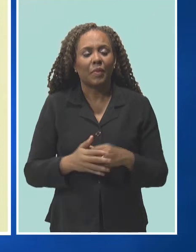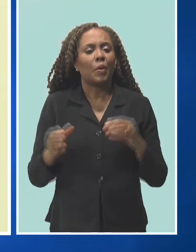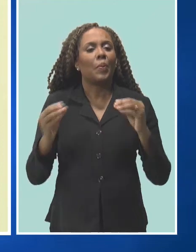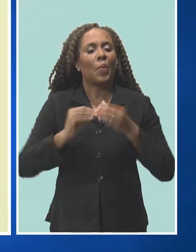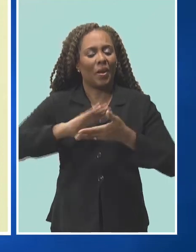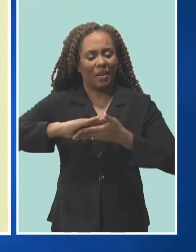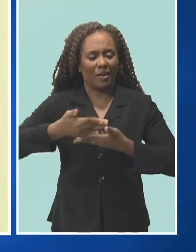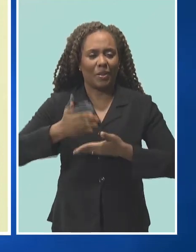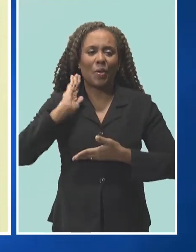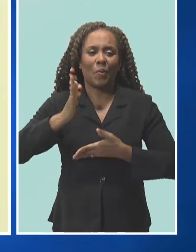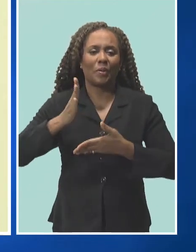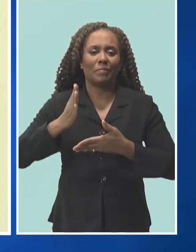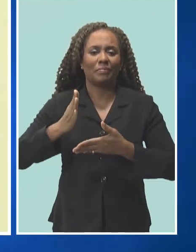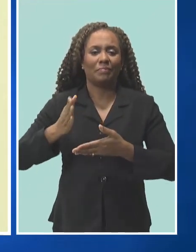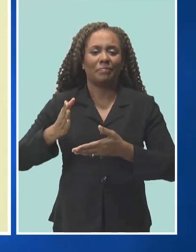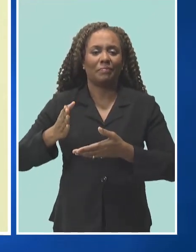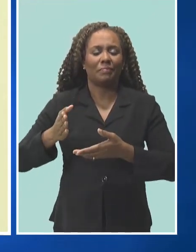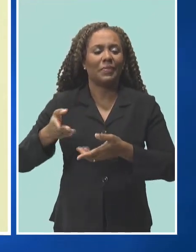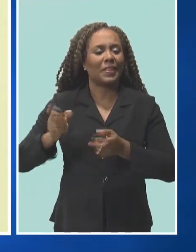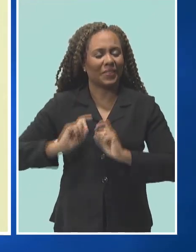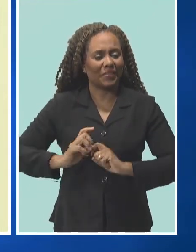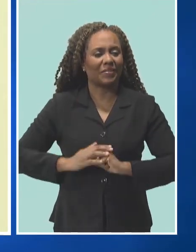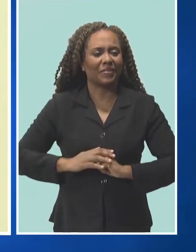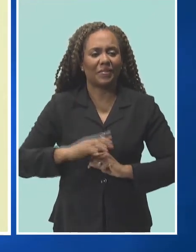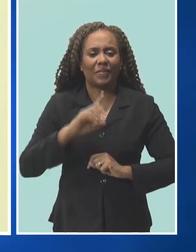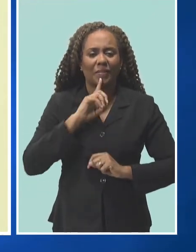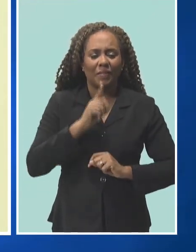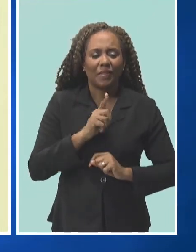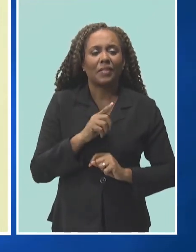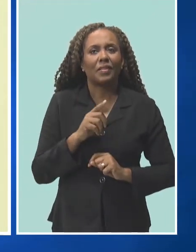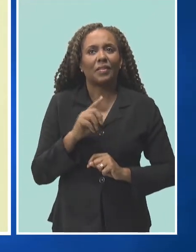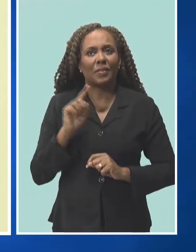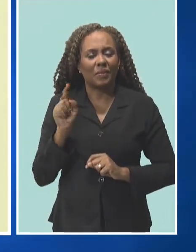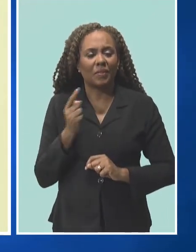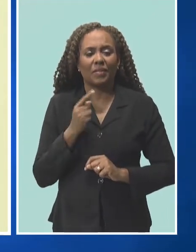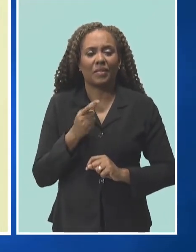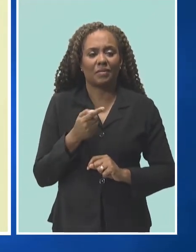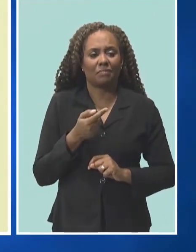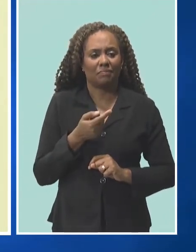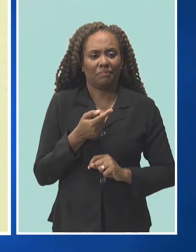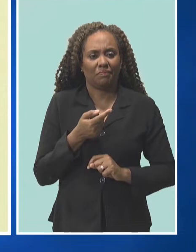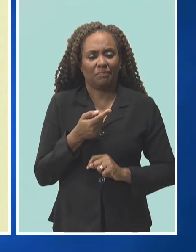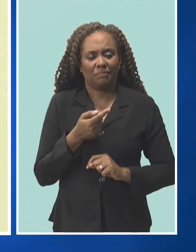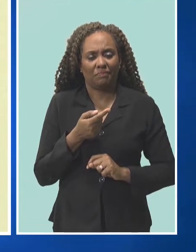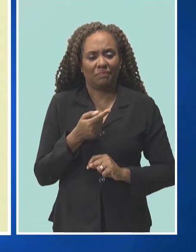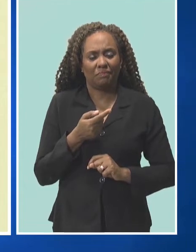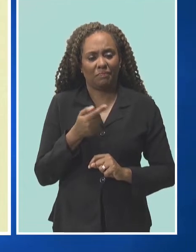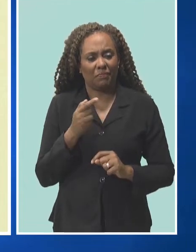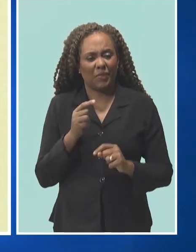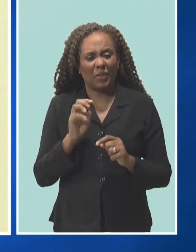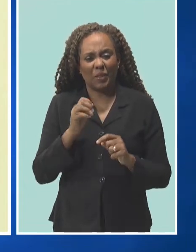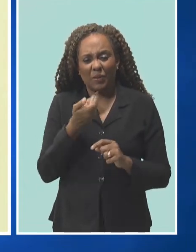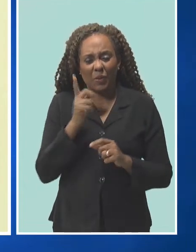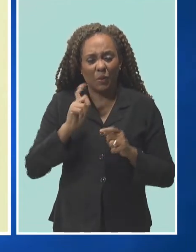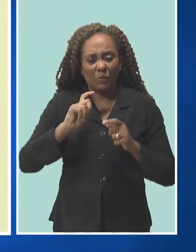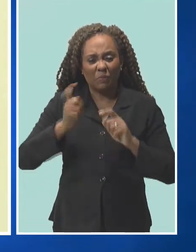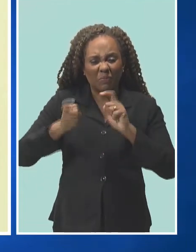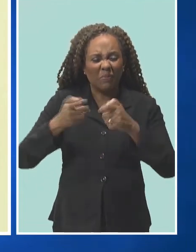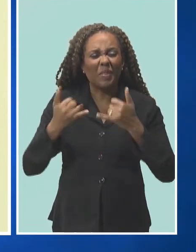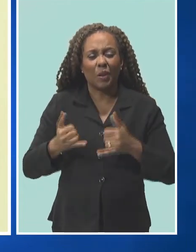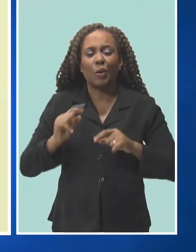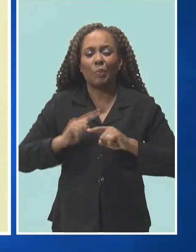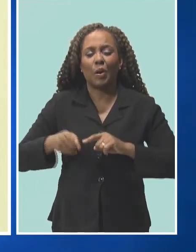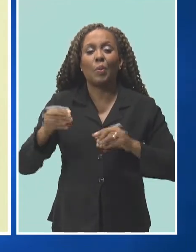coming, and that this is really a small contribution towards a larger level of assistance that the